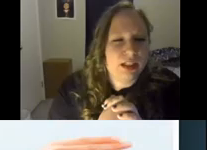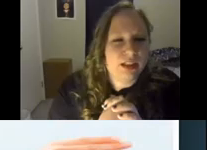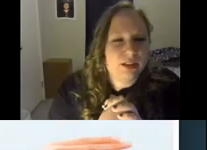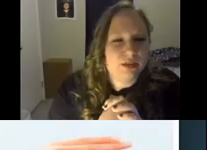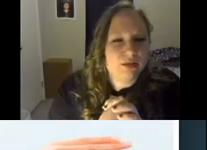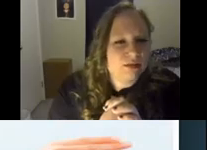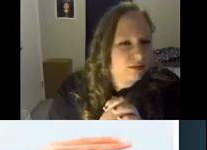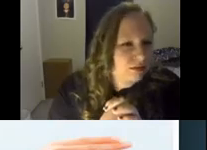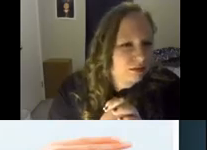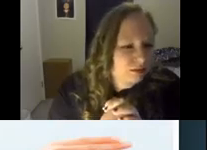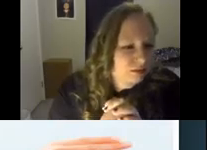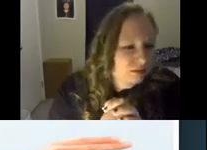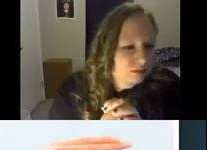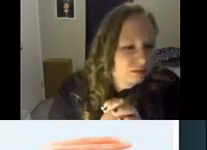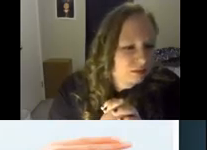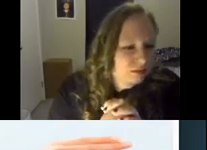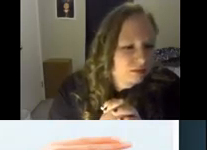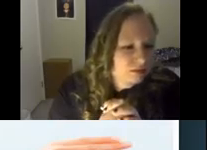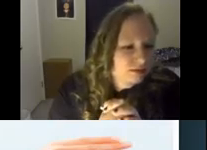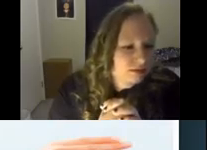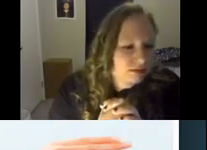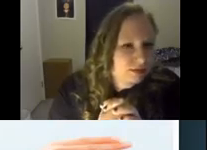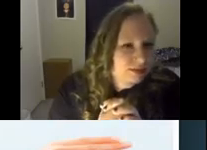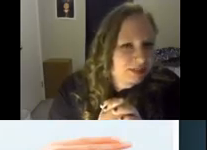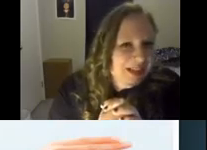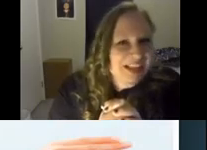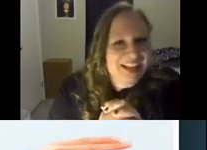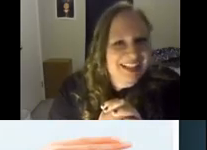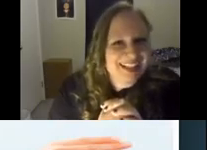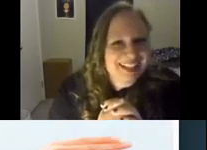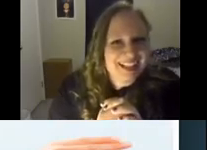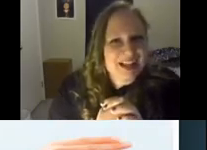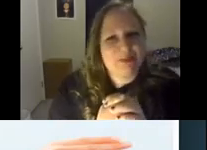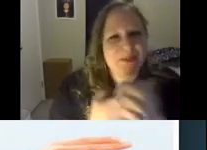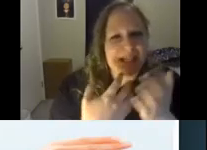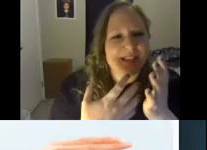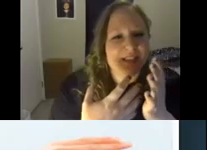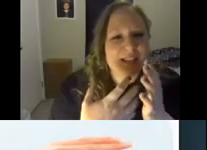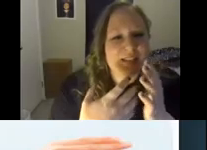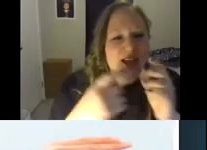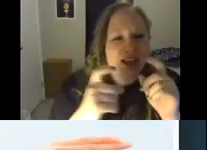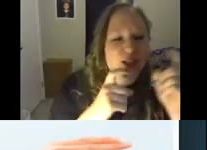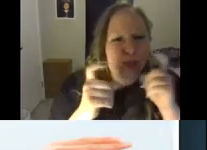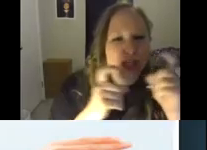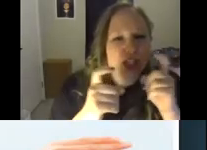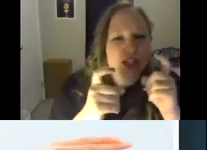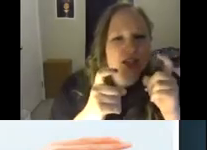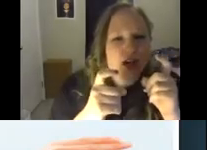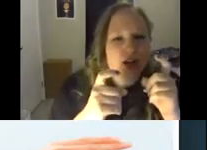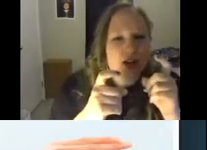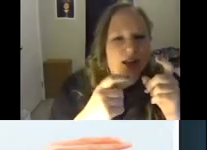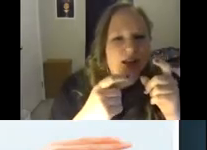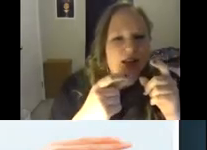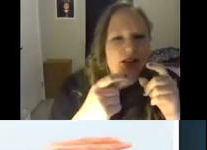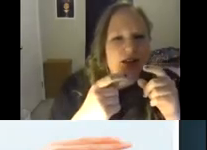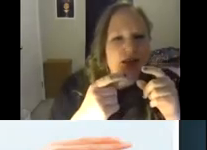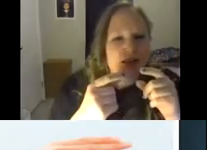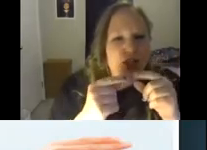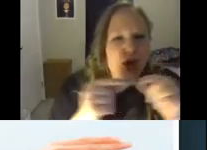Are you thinking? Like if I'm mad, would I just frown at you? Or happy? Yeah. Okay. Basically, like expressions are